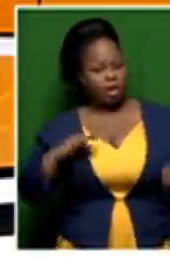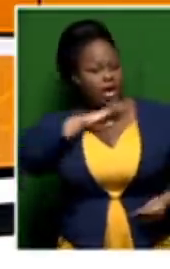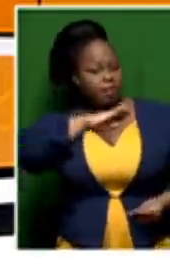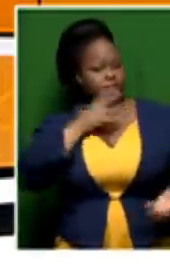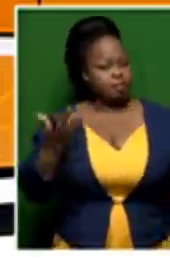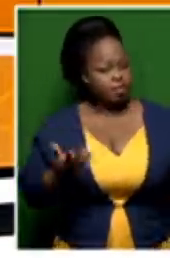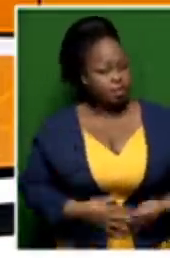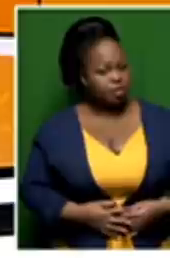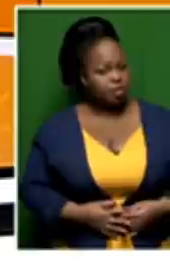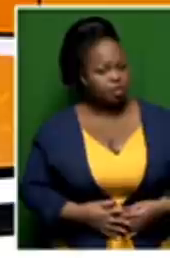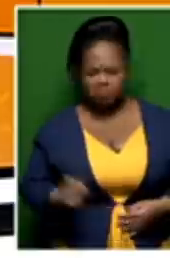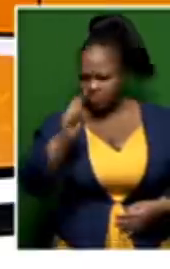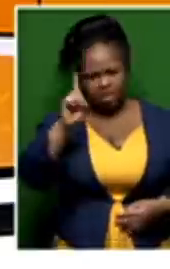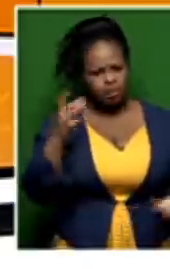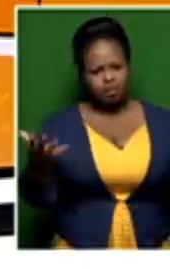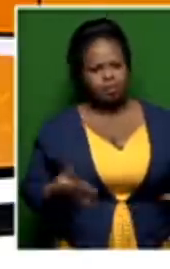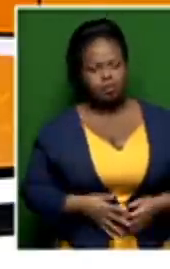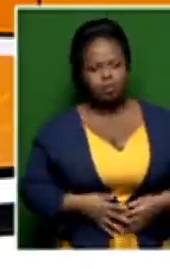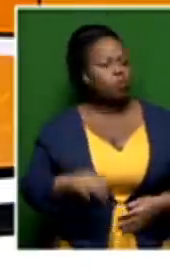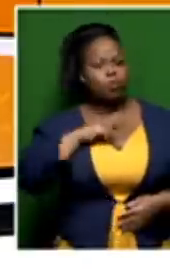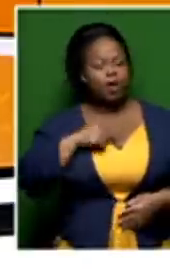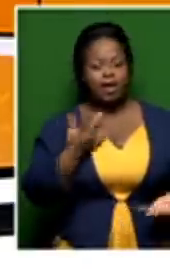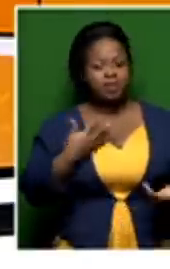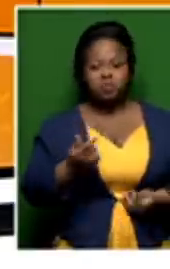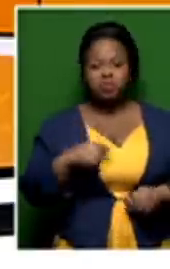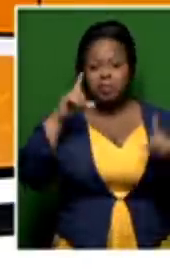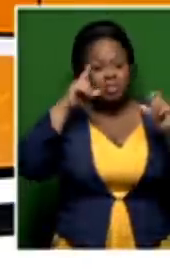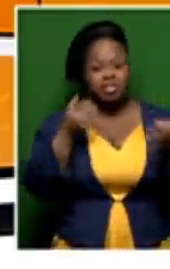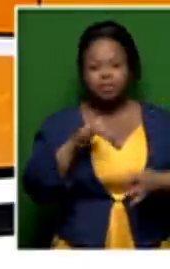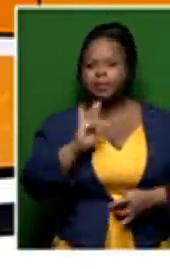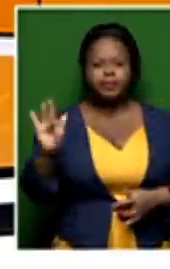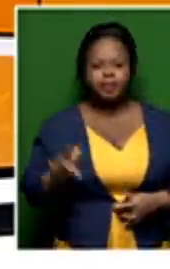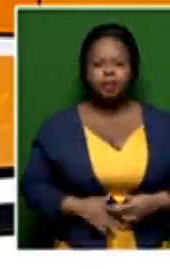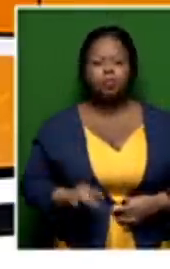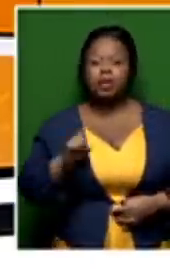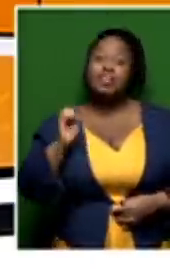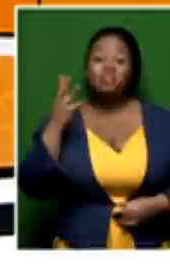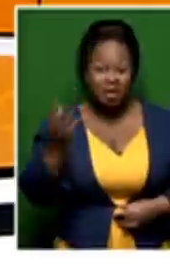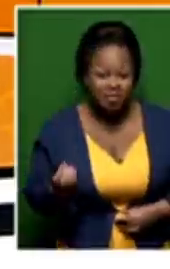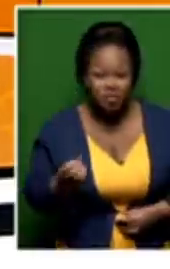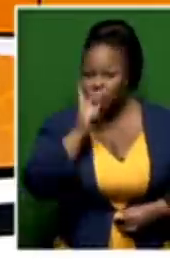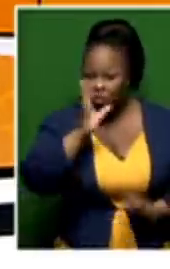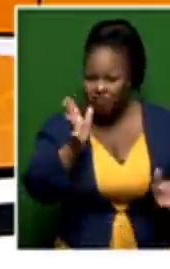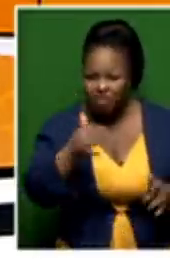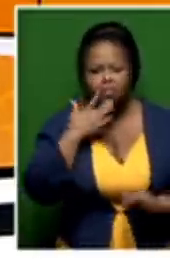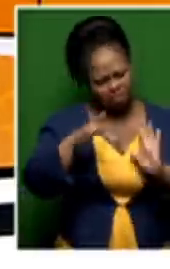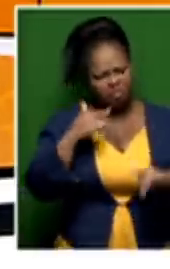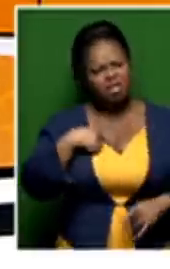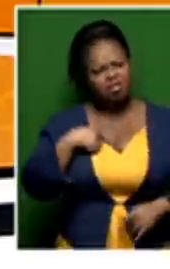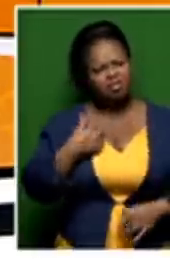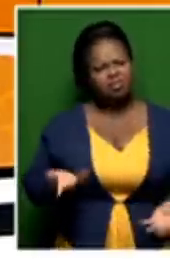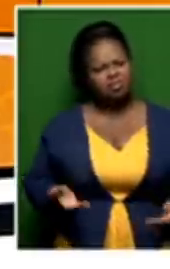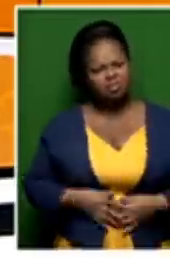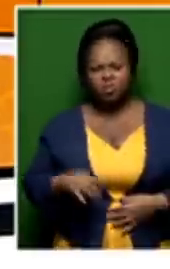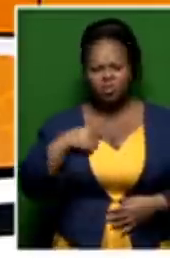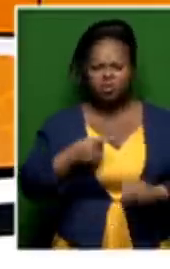they? That's what we're asking. But we haven't got any visuals or pictures of them. In fact, if you have got, please send them to us, and